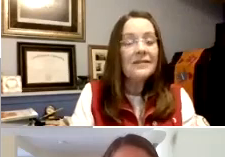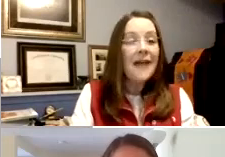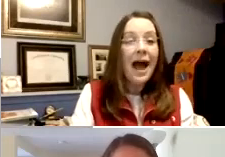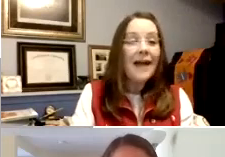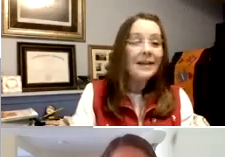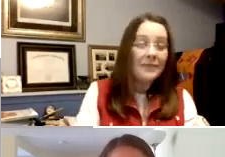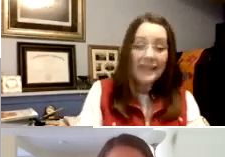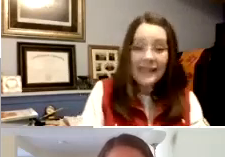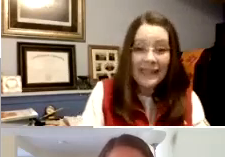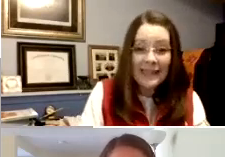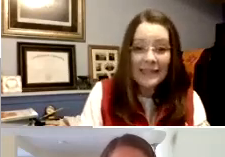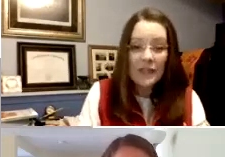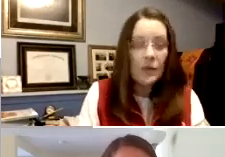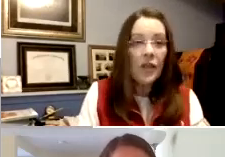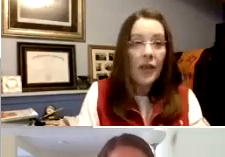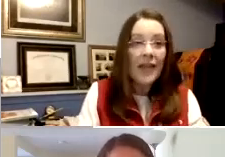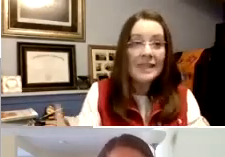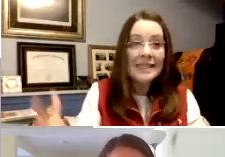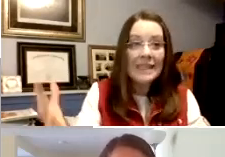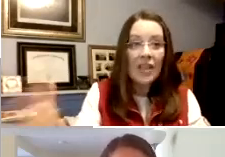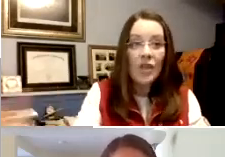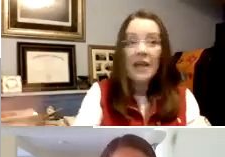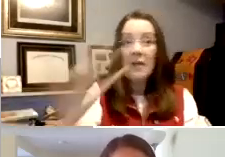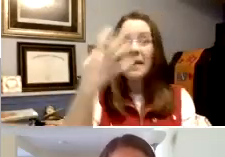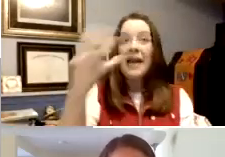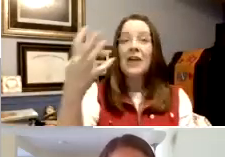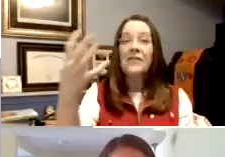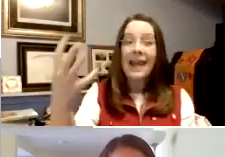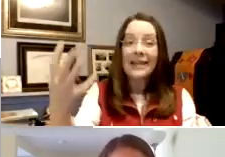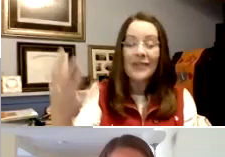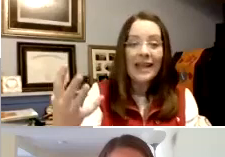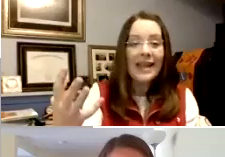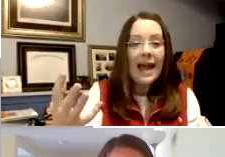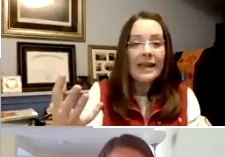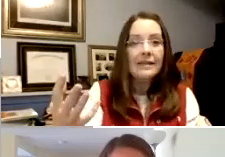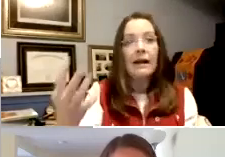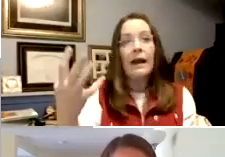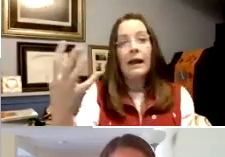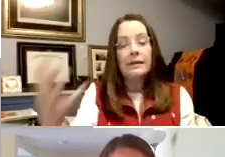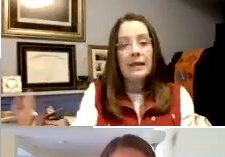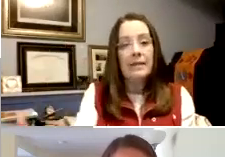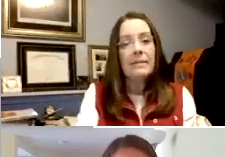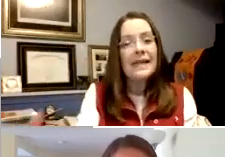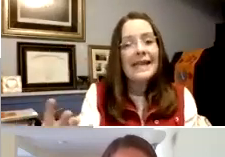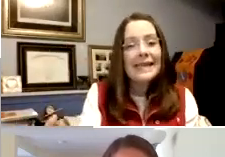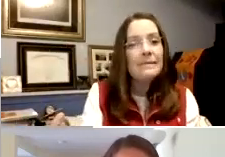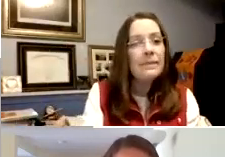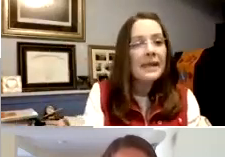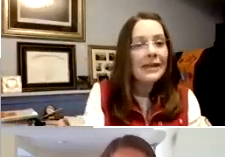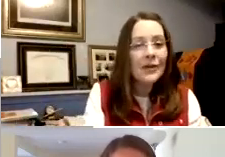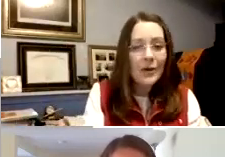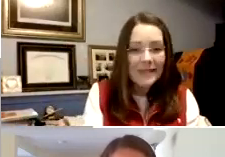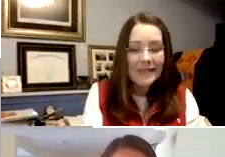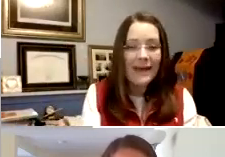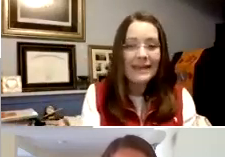of not blinking to visual threat. This is the threat coming at our face, right? And he's like, ah, it's coming, but he doesn't